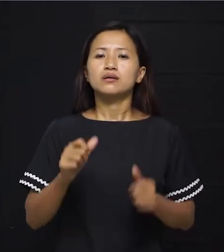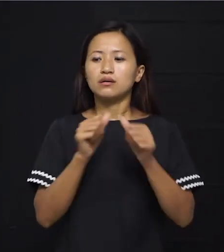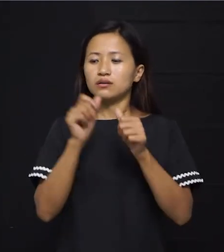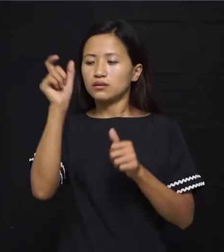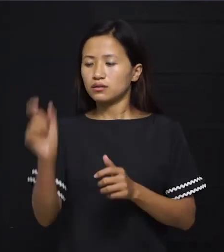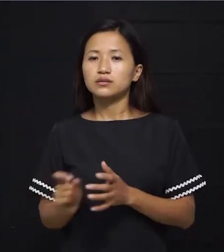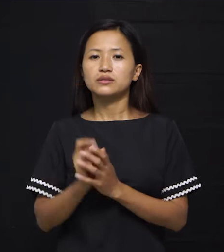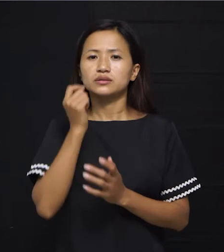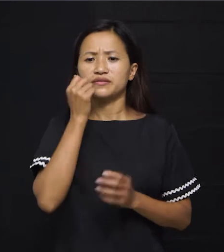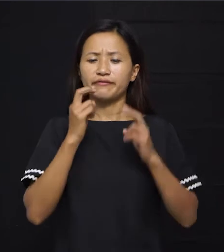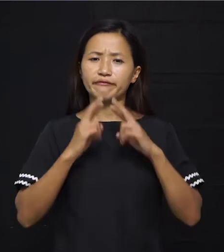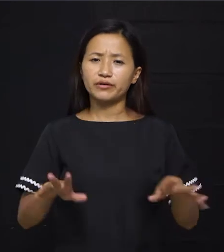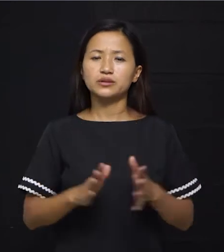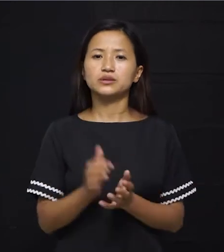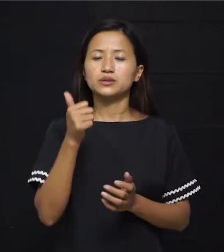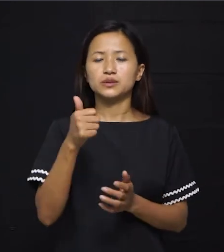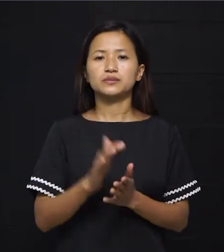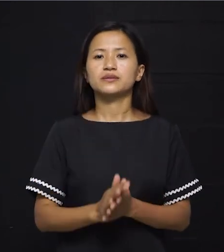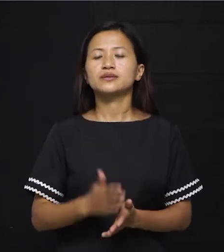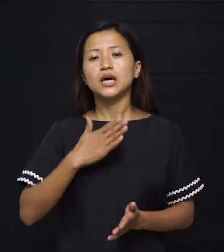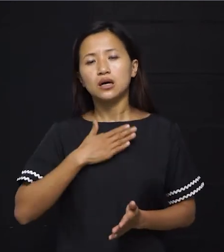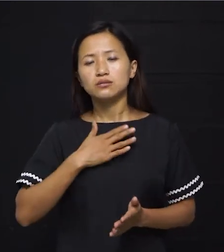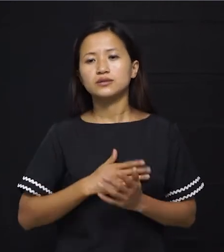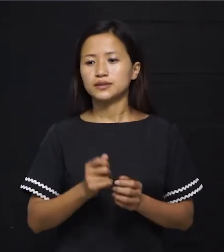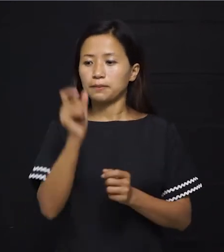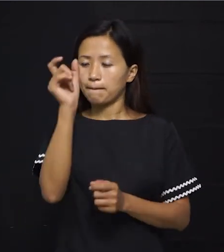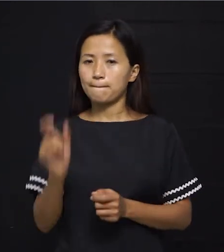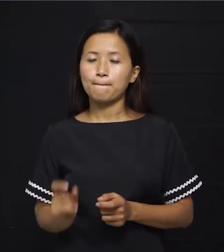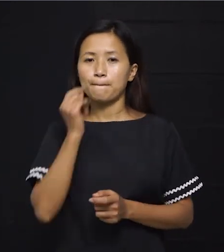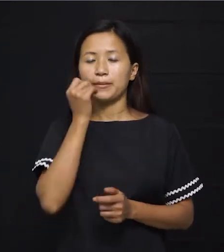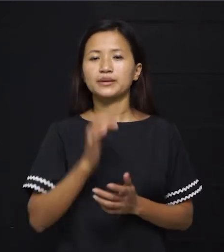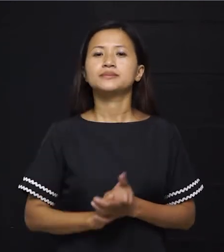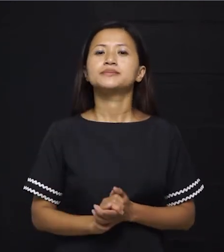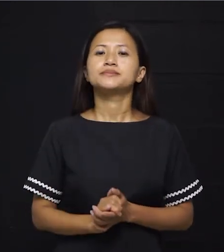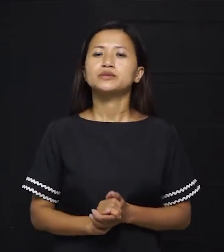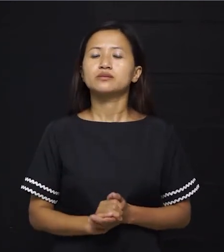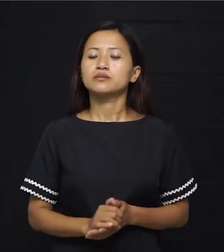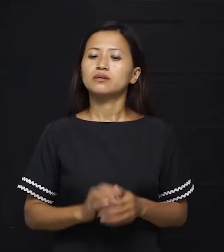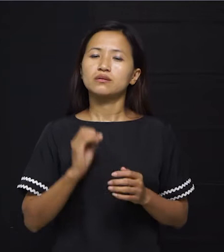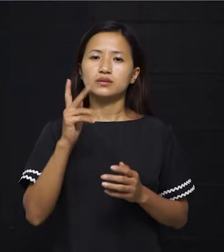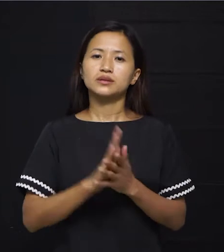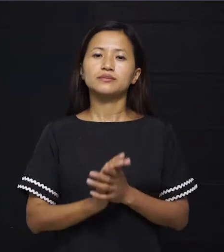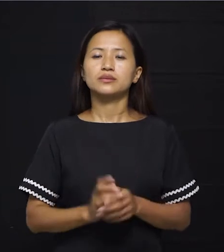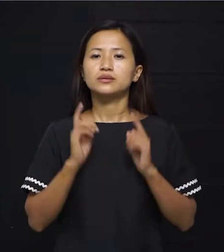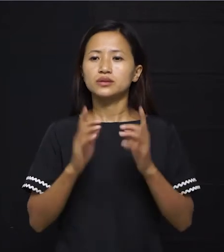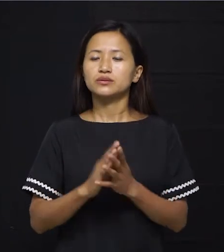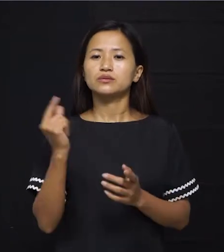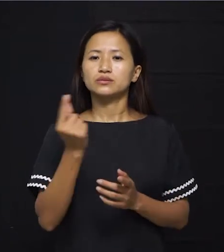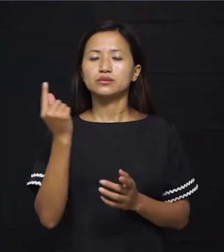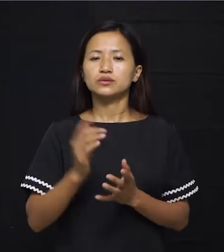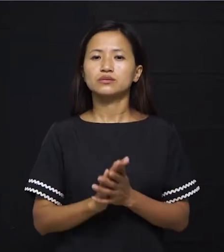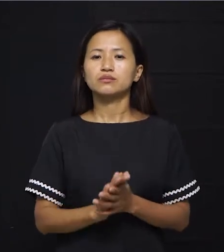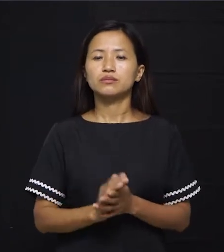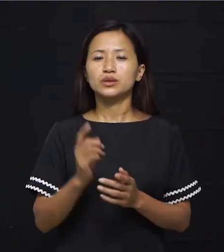good man, a very honest man. But the Sahu said, okay, you can use my bullock, because he had a bullock. You can